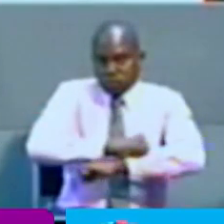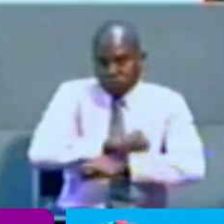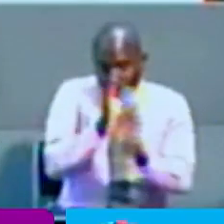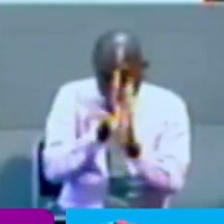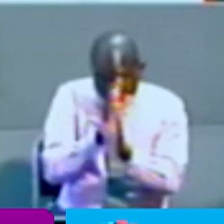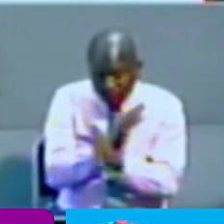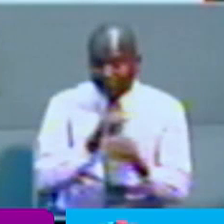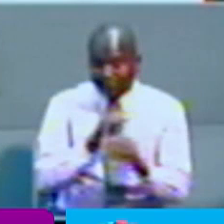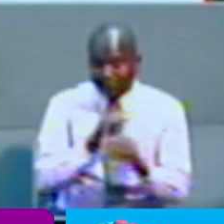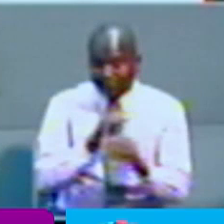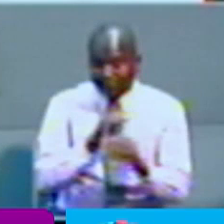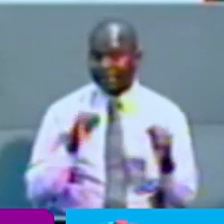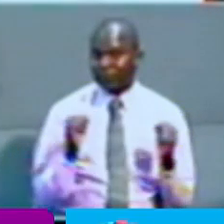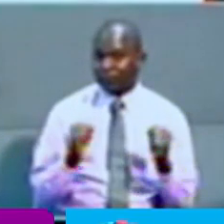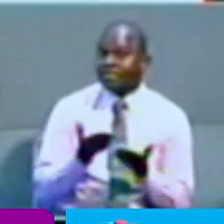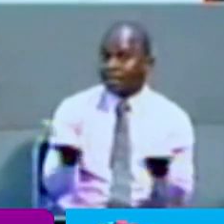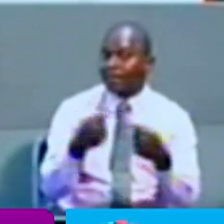were hiding sicknesses.